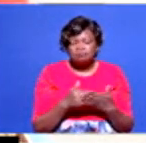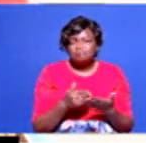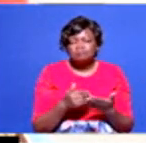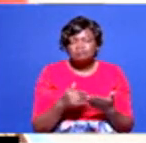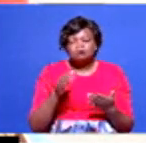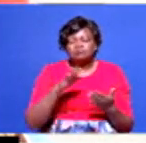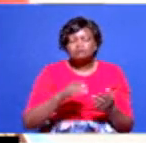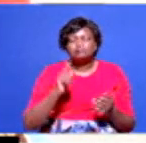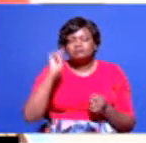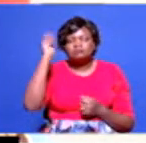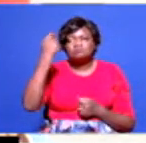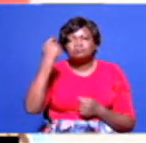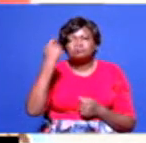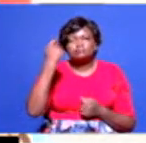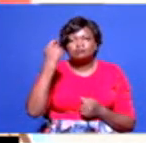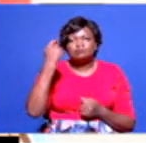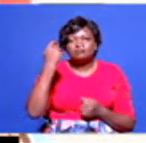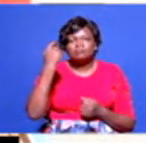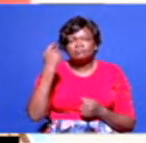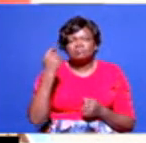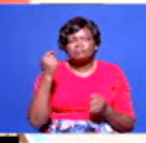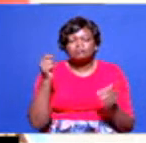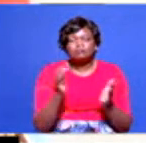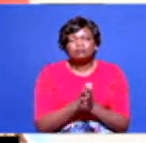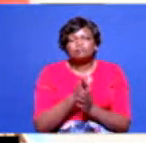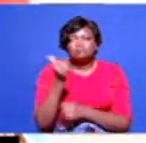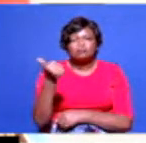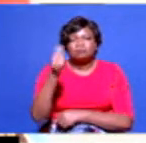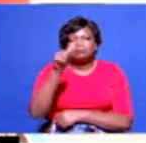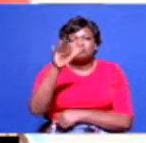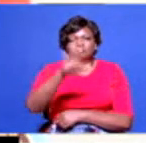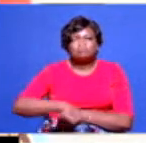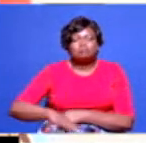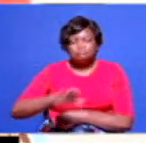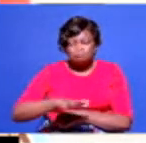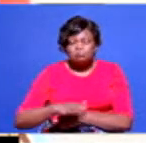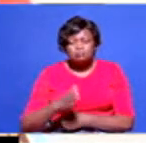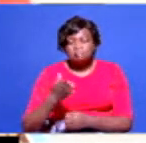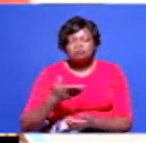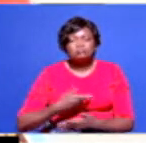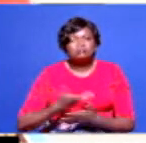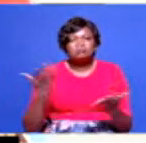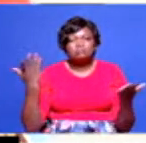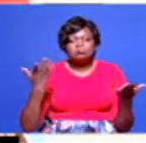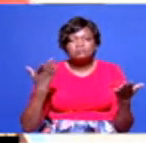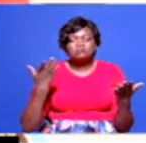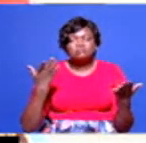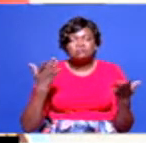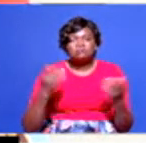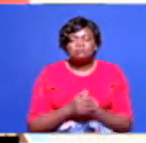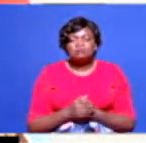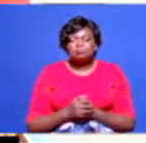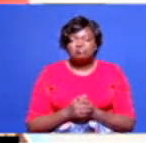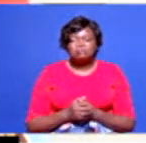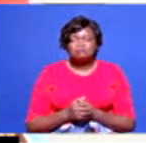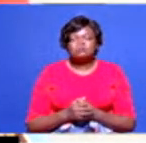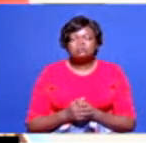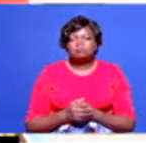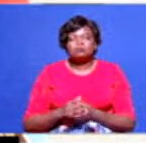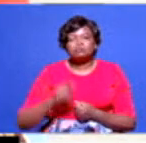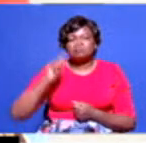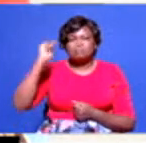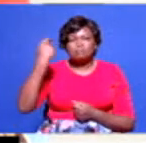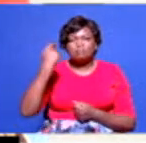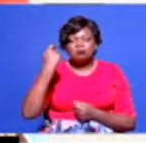of Kenya and elsewhere throughout the entire territory of the Republic of